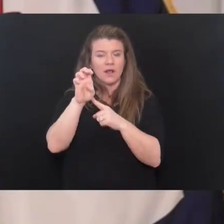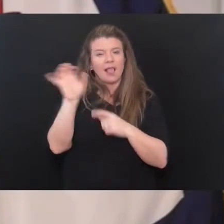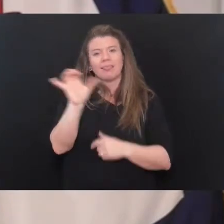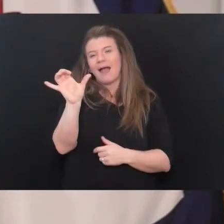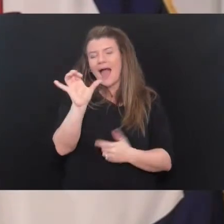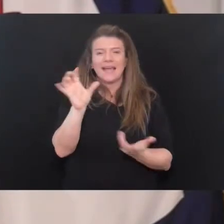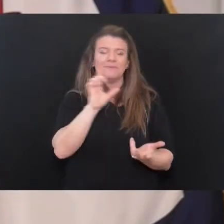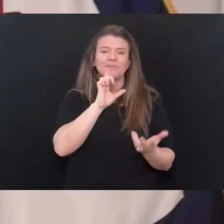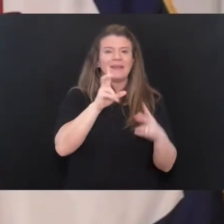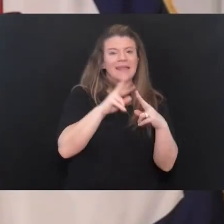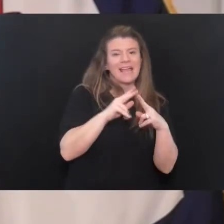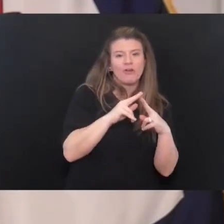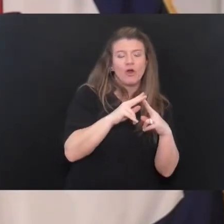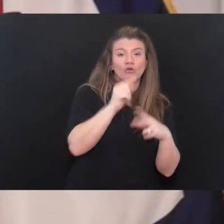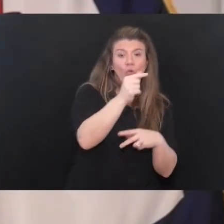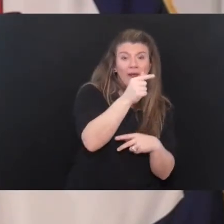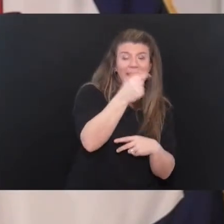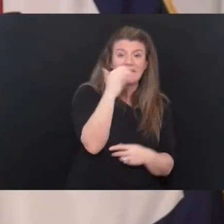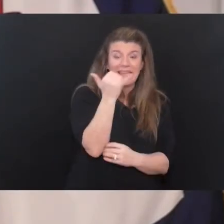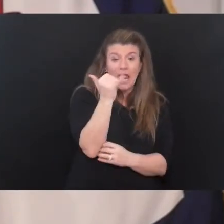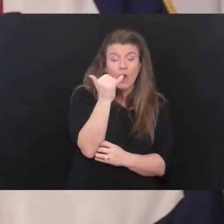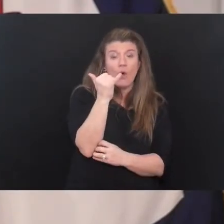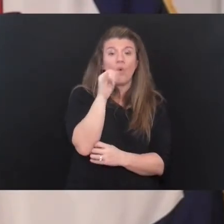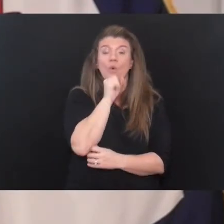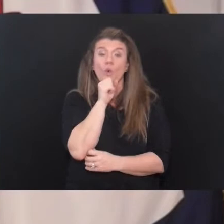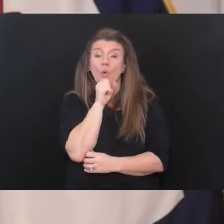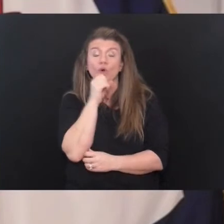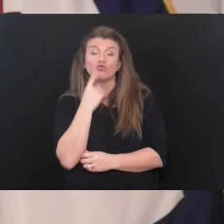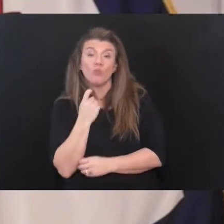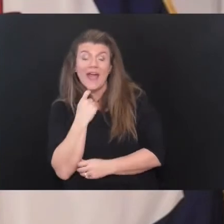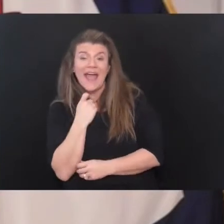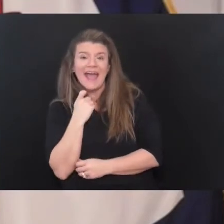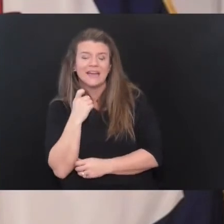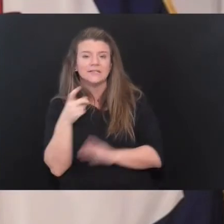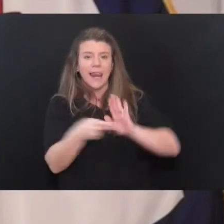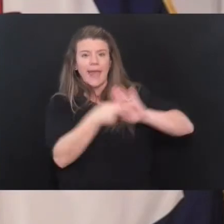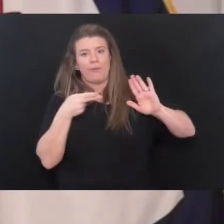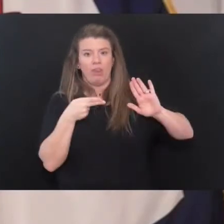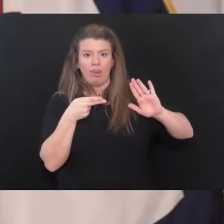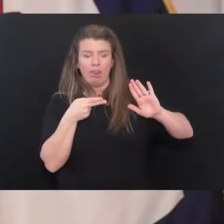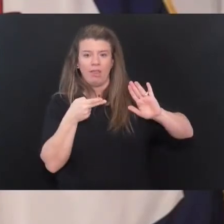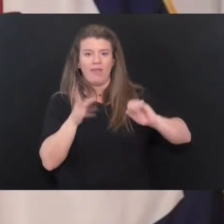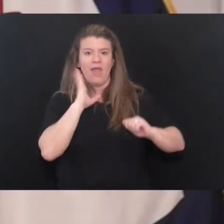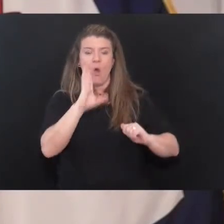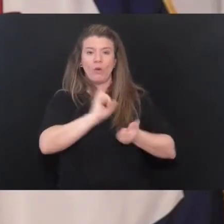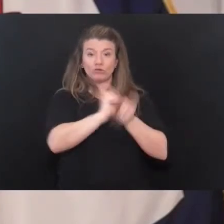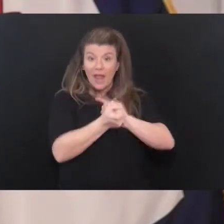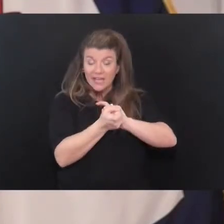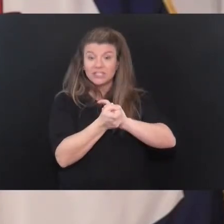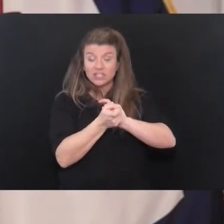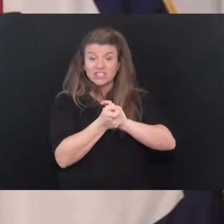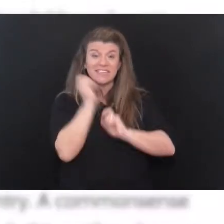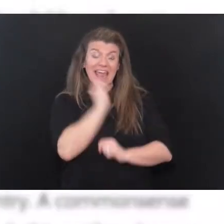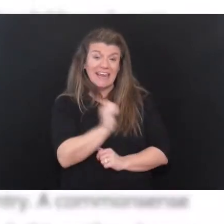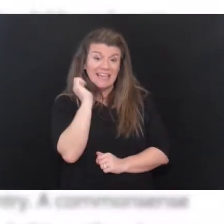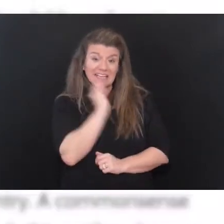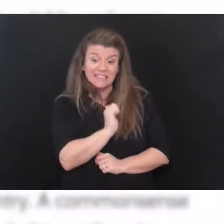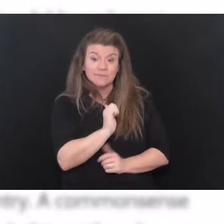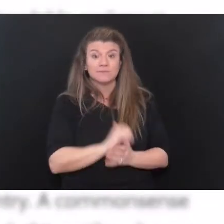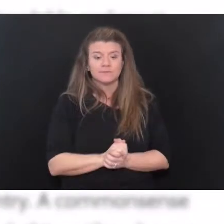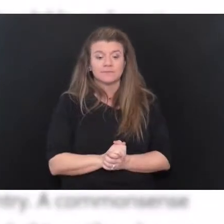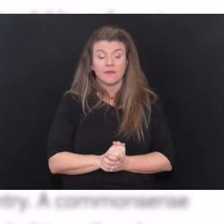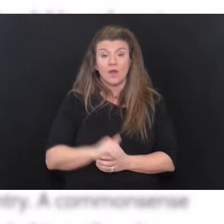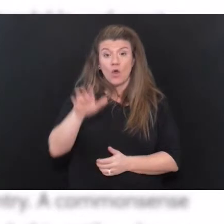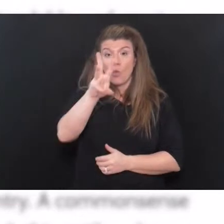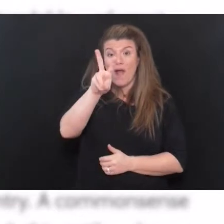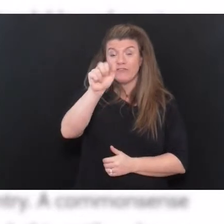basically either a green, yellow, orange, or red code that will change daily. West